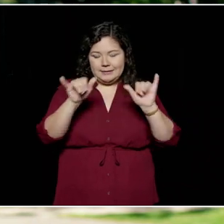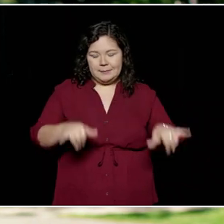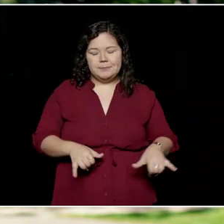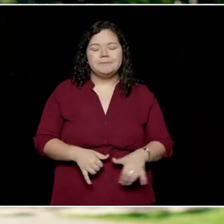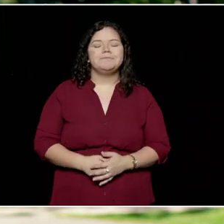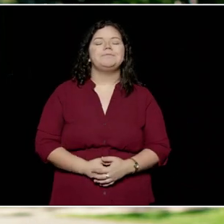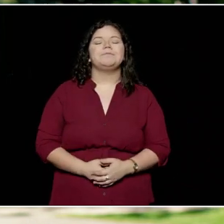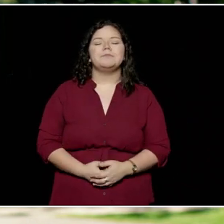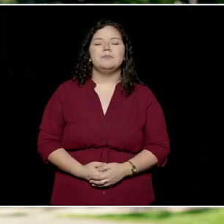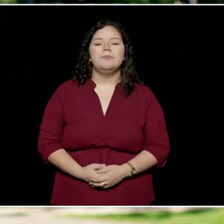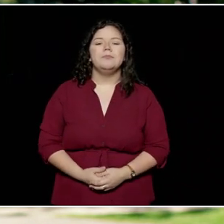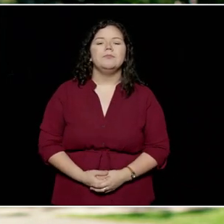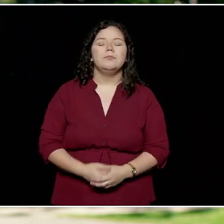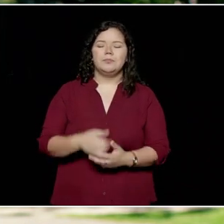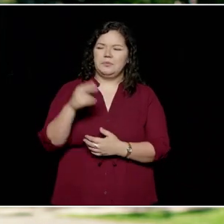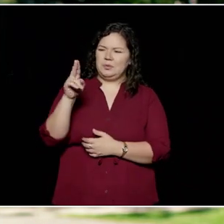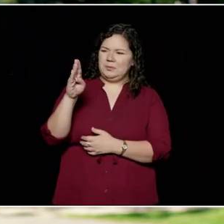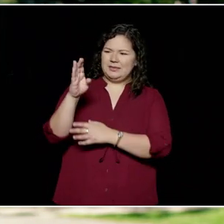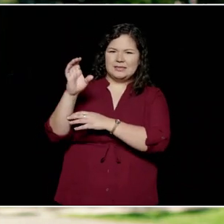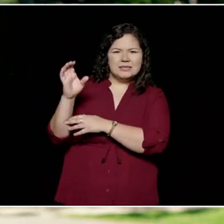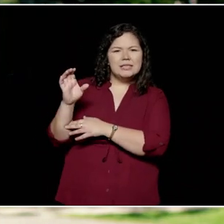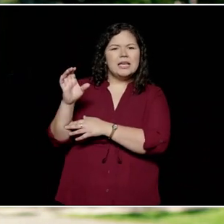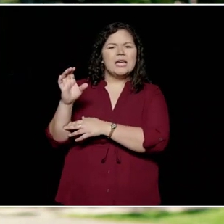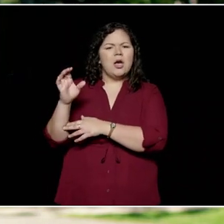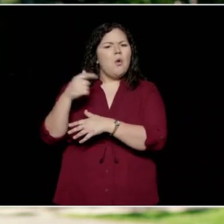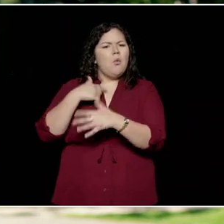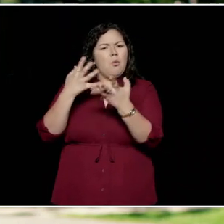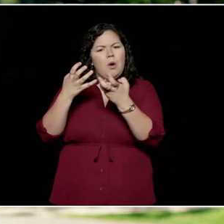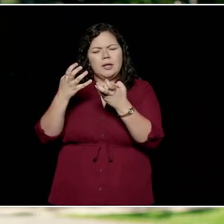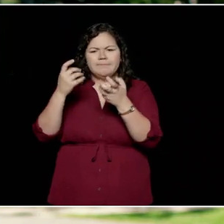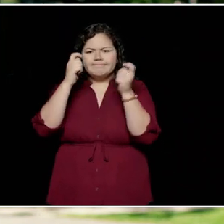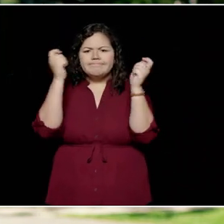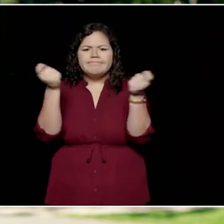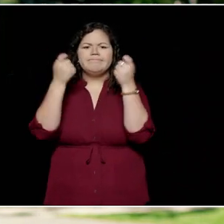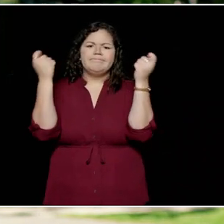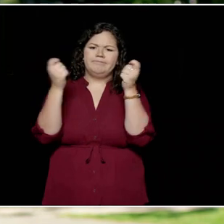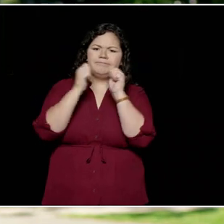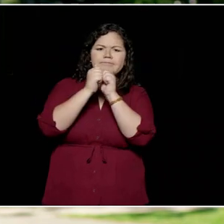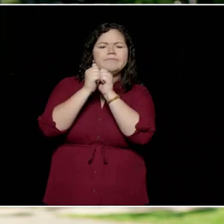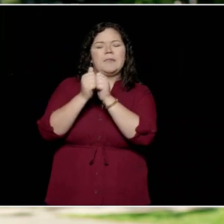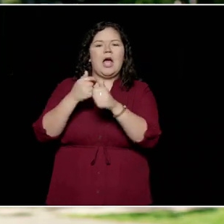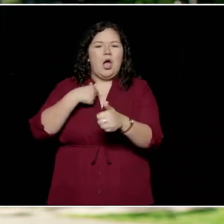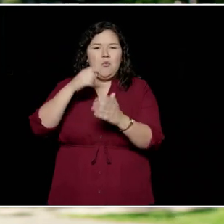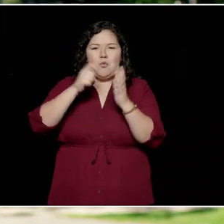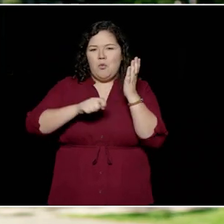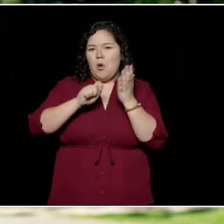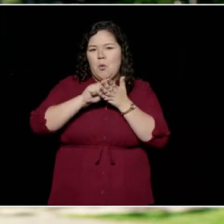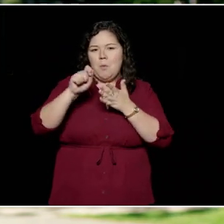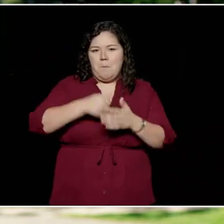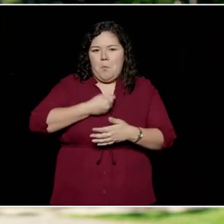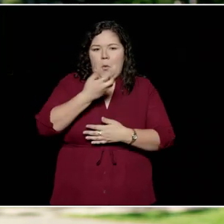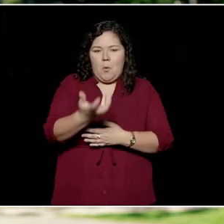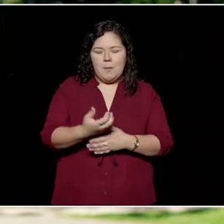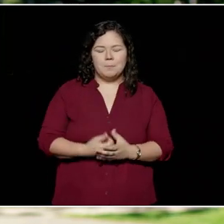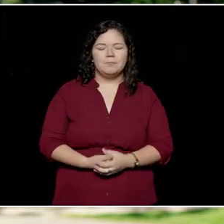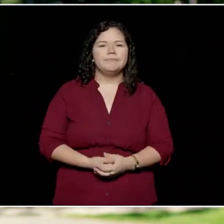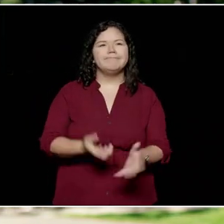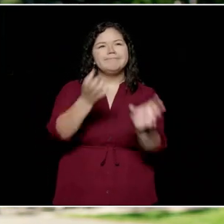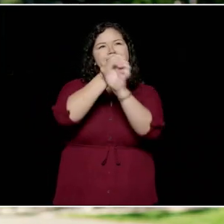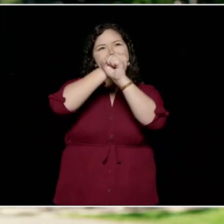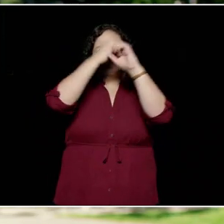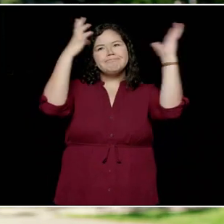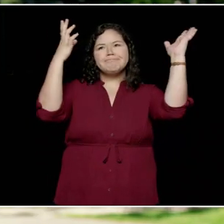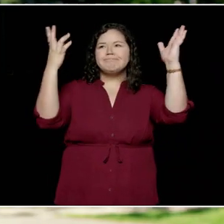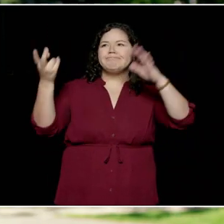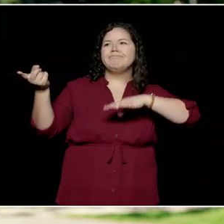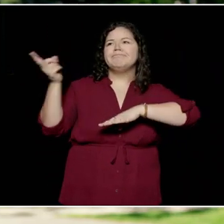Systems. To celebrate each member of the class of 2020 at UBC and your loved ones, I wrote you